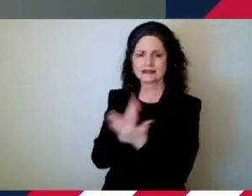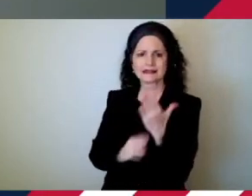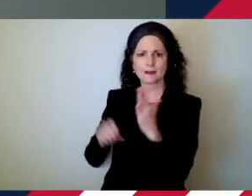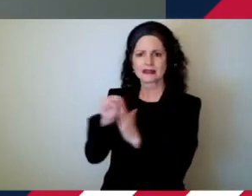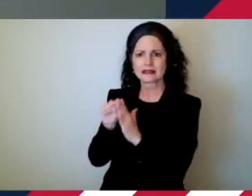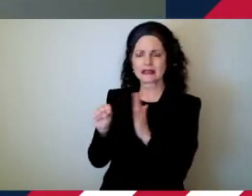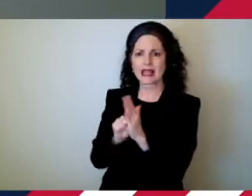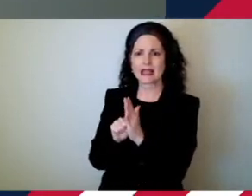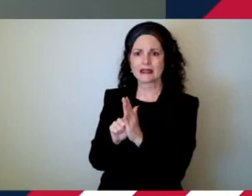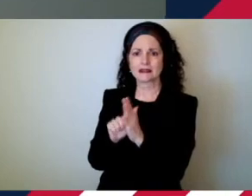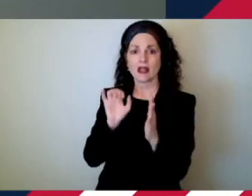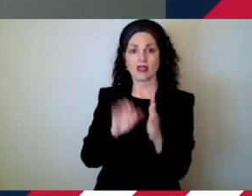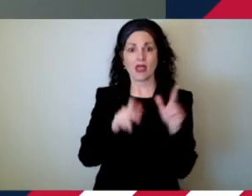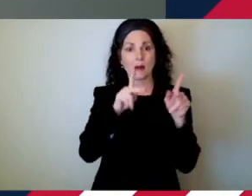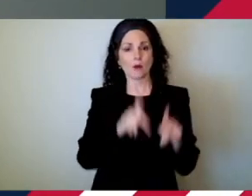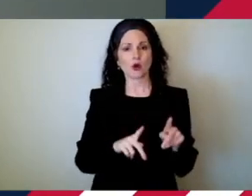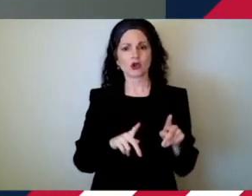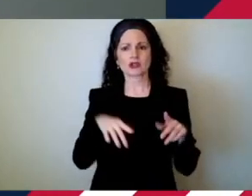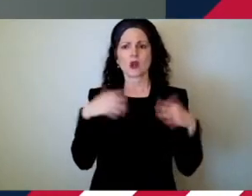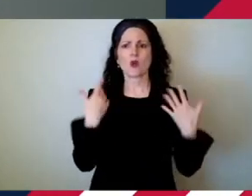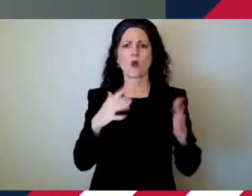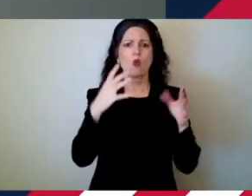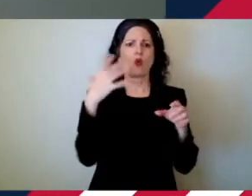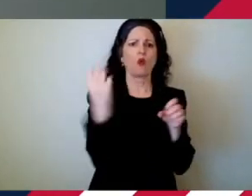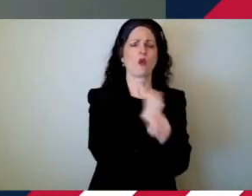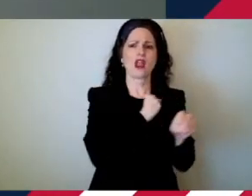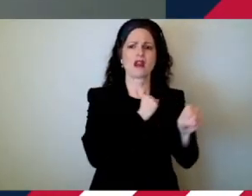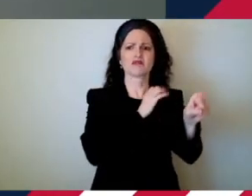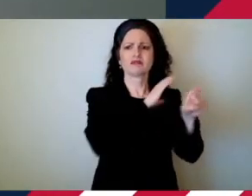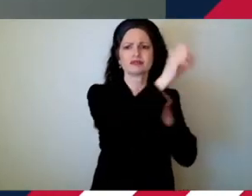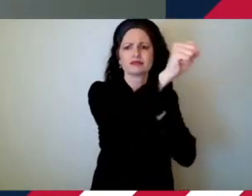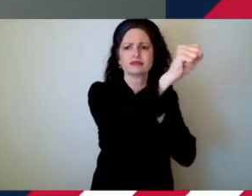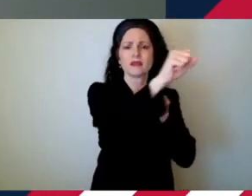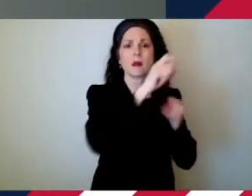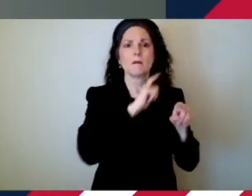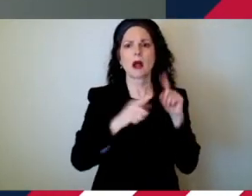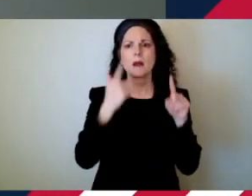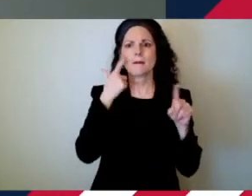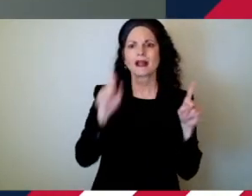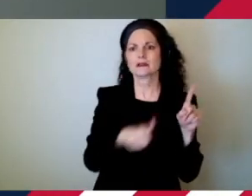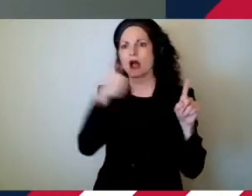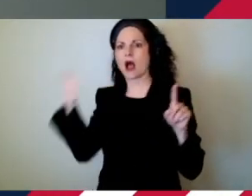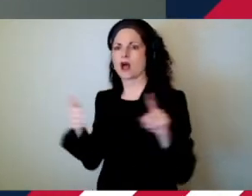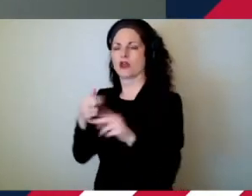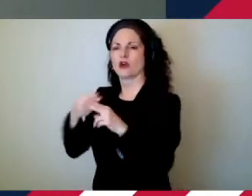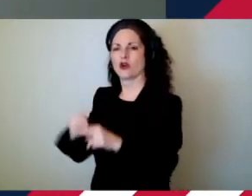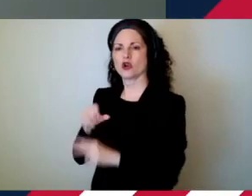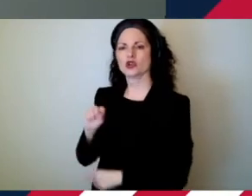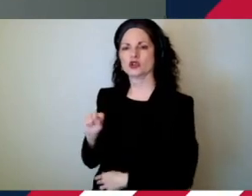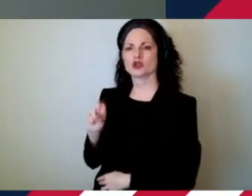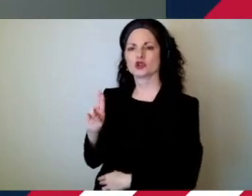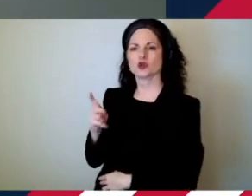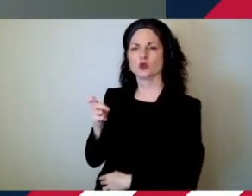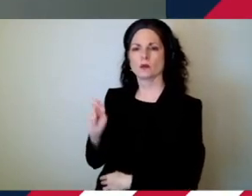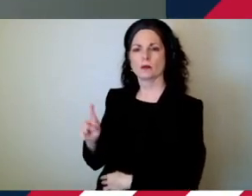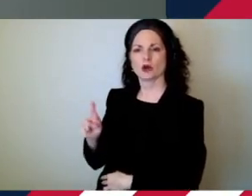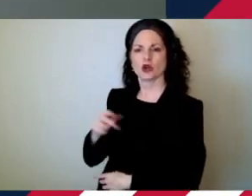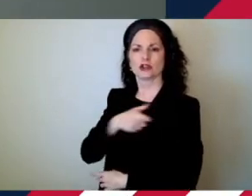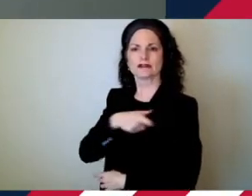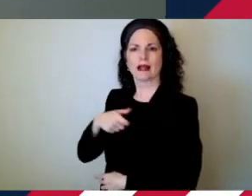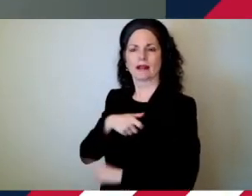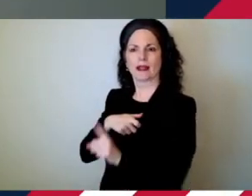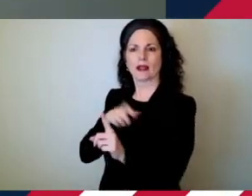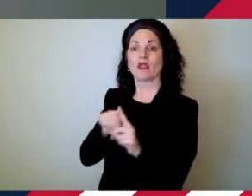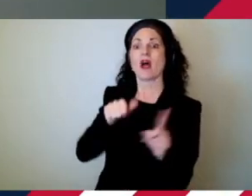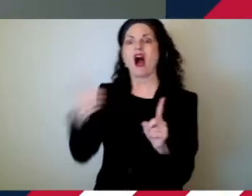but due to considerable influence of the superdelegates, the other candidate had won the state. Each